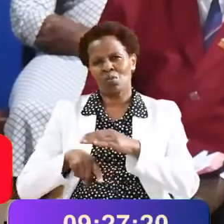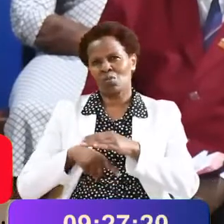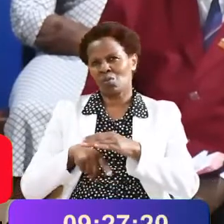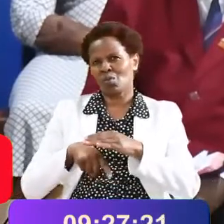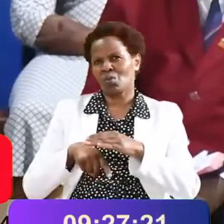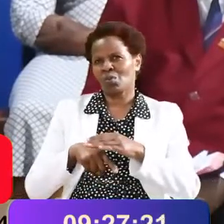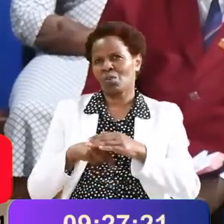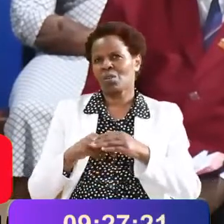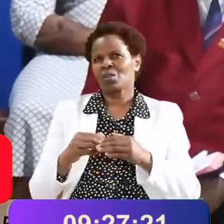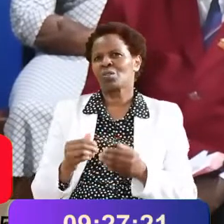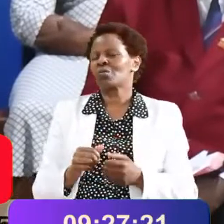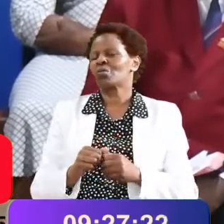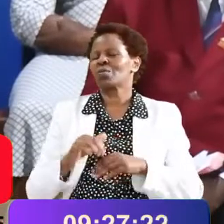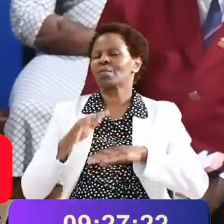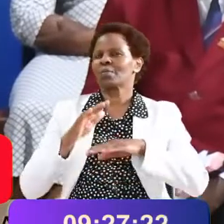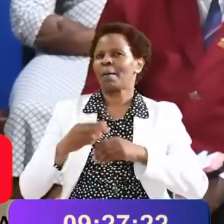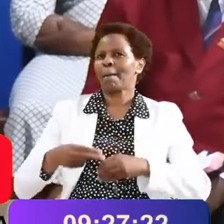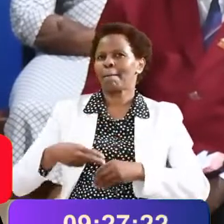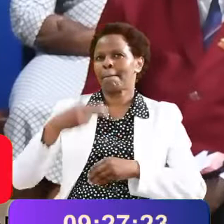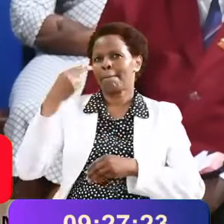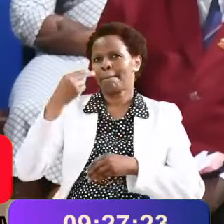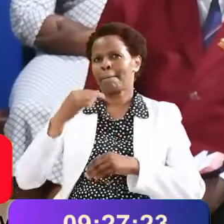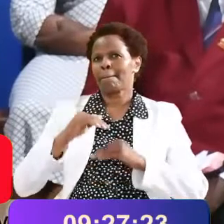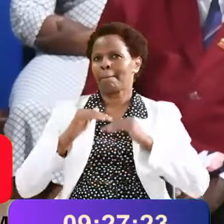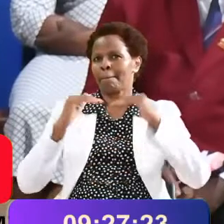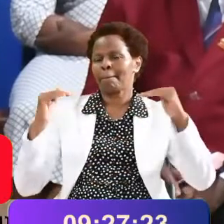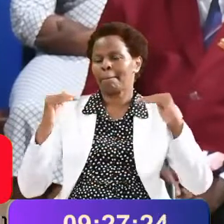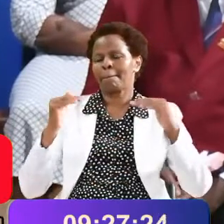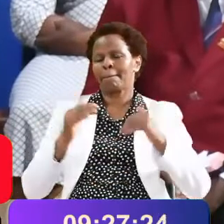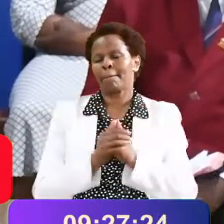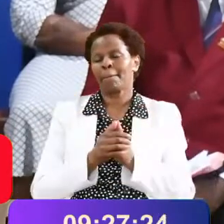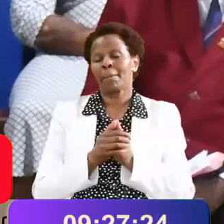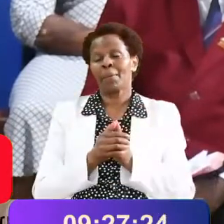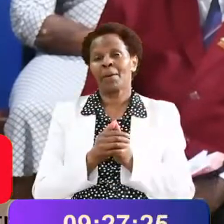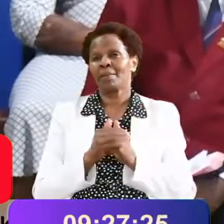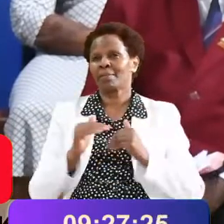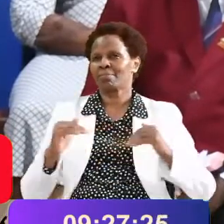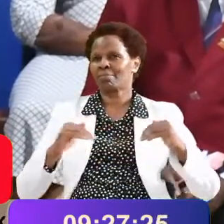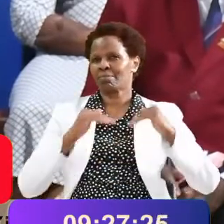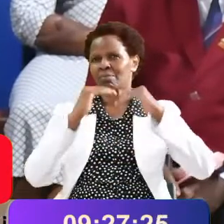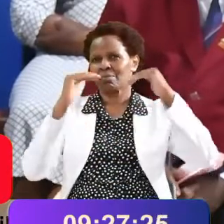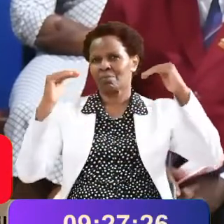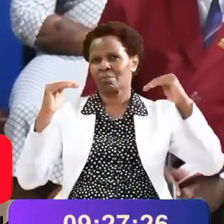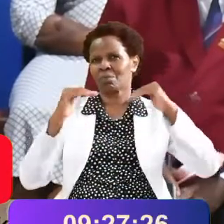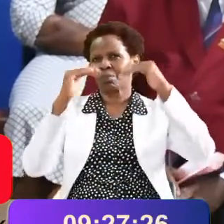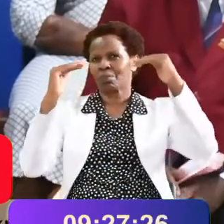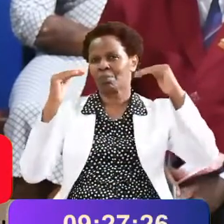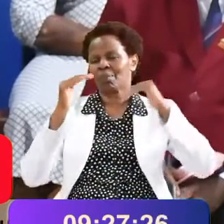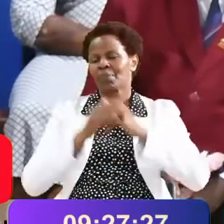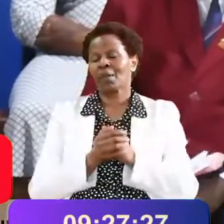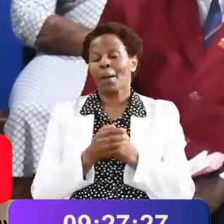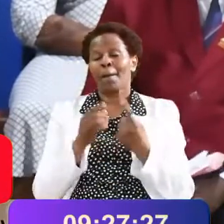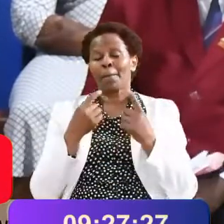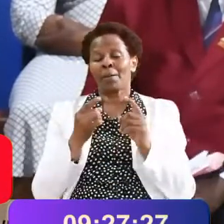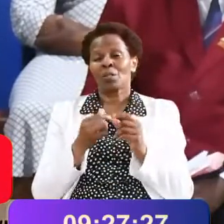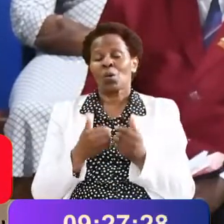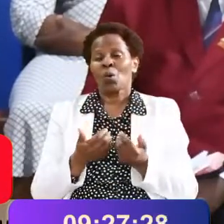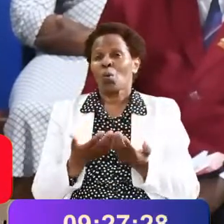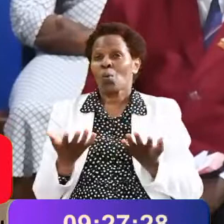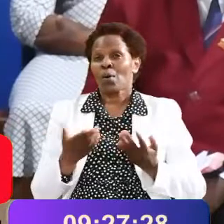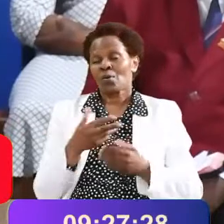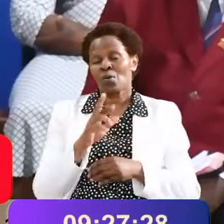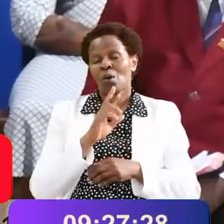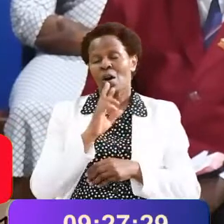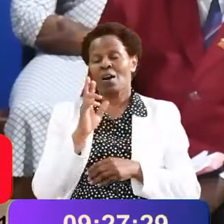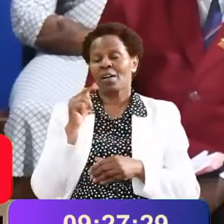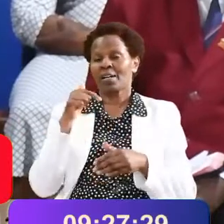time of humble beginnings, and he'll take us to the next level, and the next level, and the next level. But in the level that we are in, we should